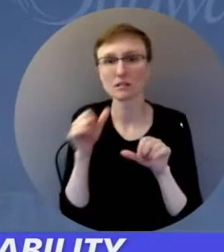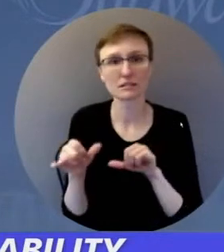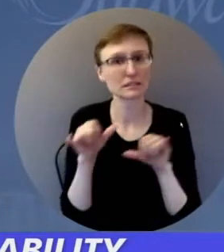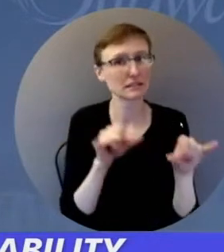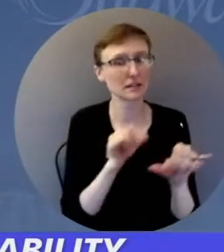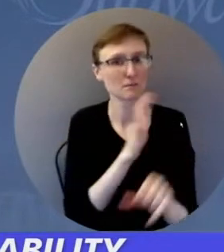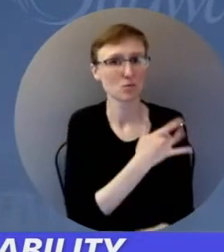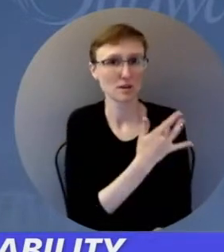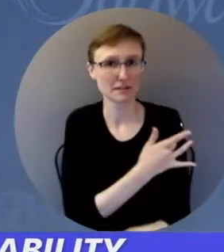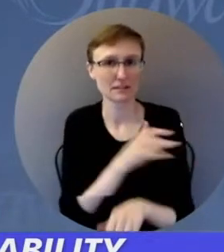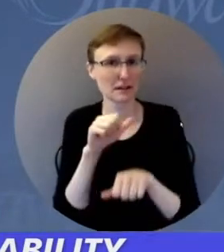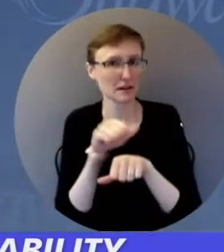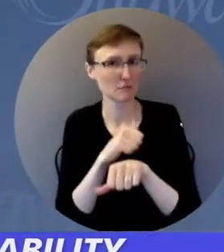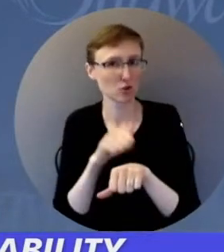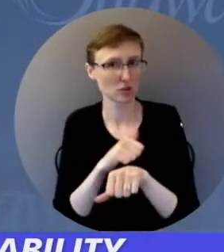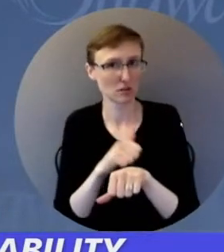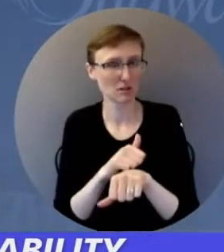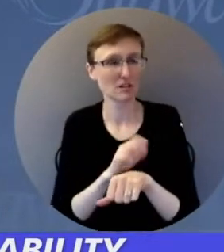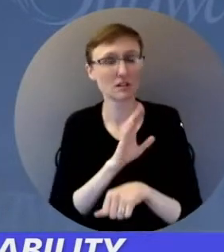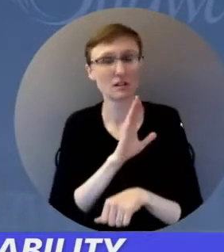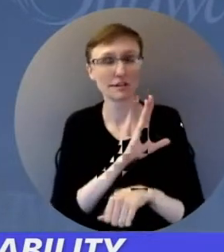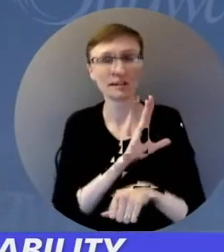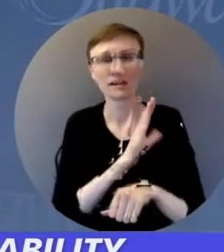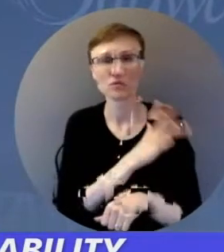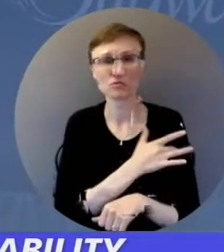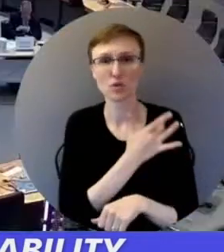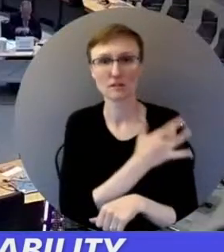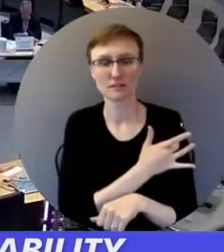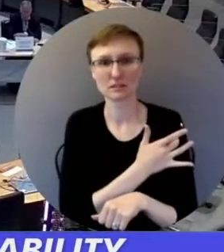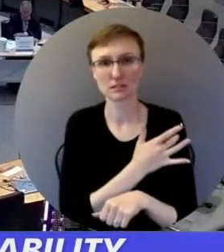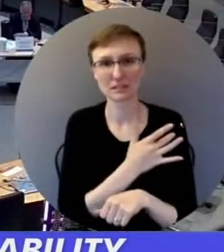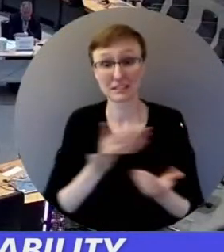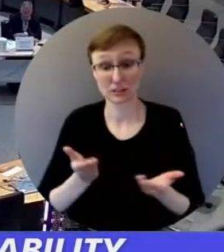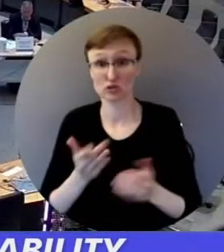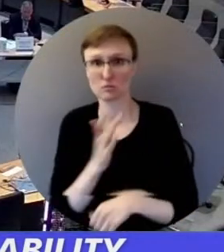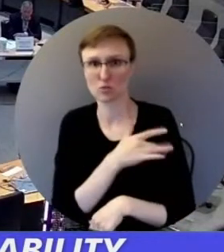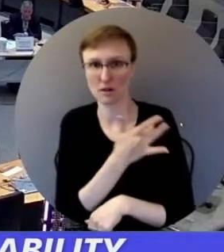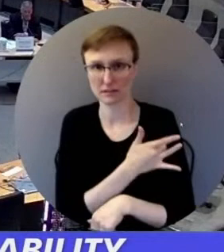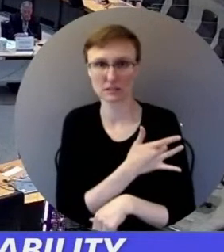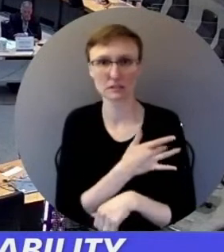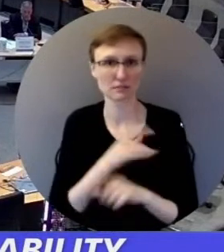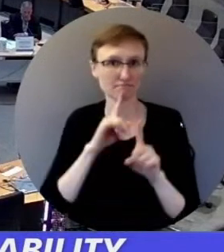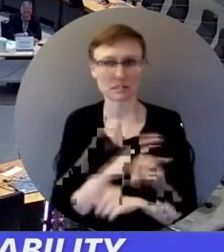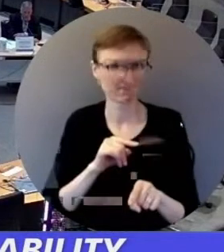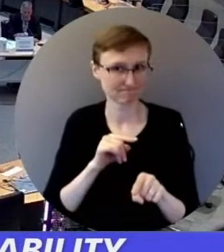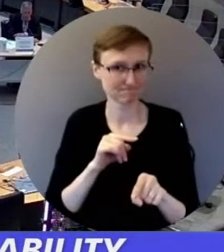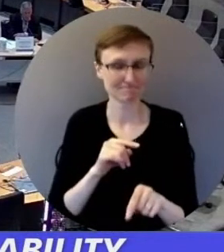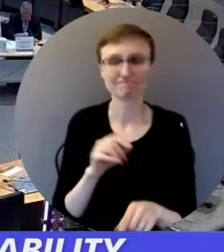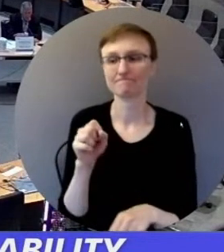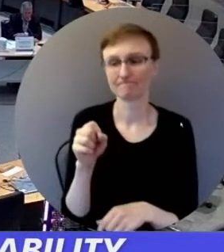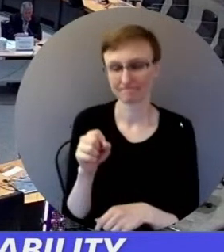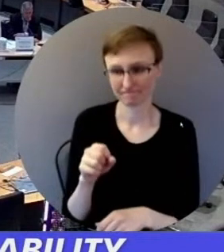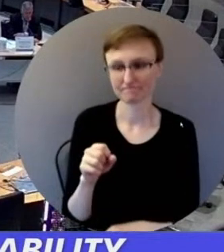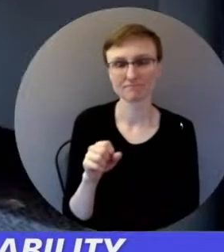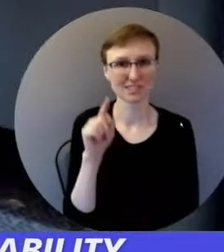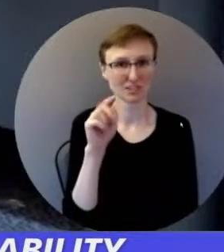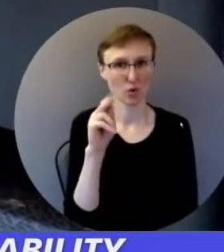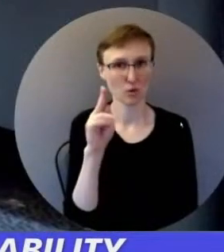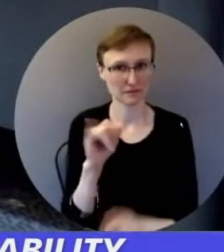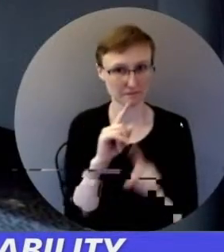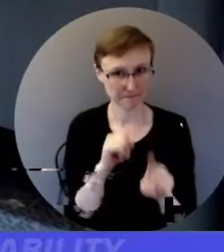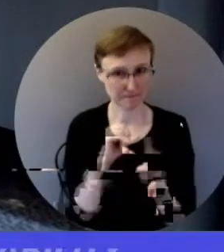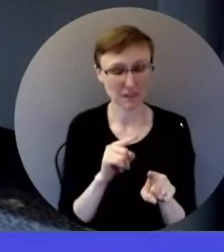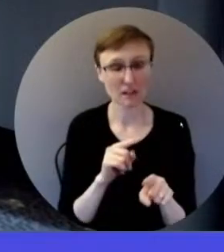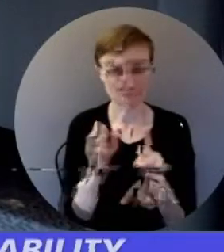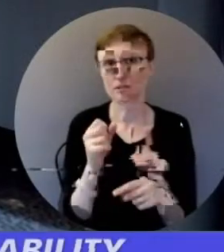that directs us on these matters. Tony? Yeah, so there's two elements in there. The mayor is absolutely right. There's also